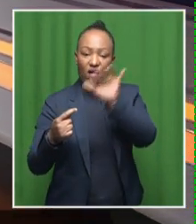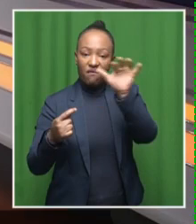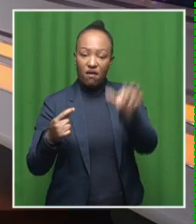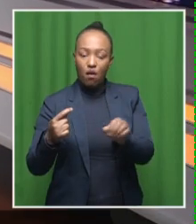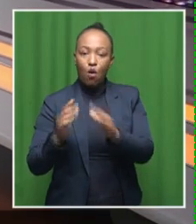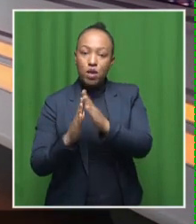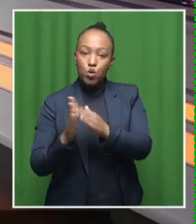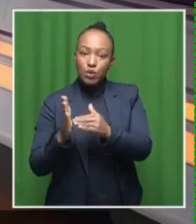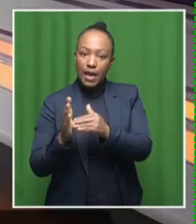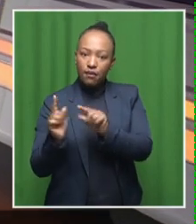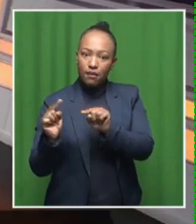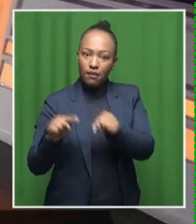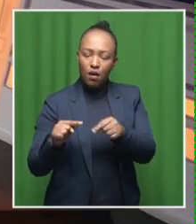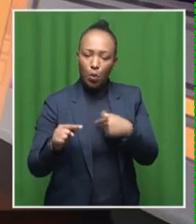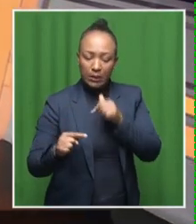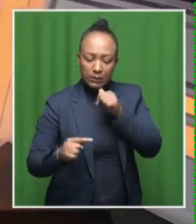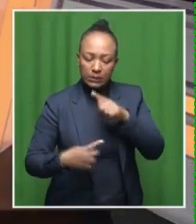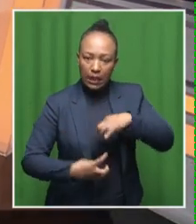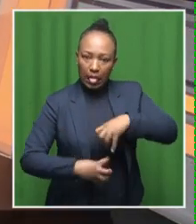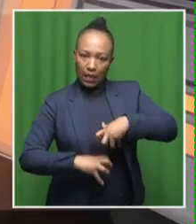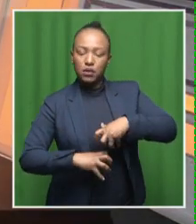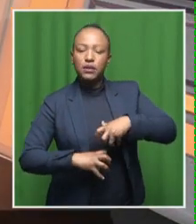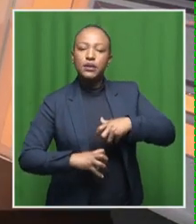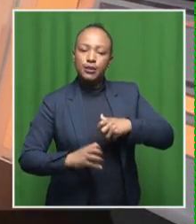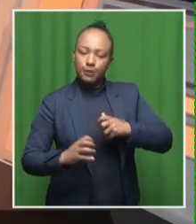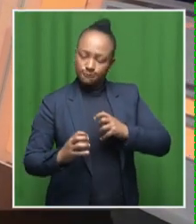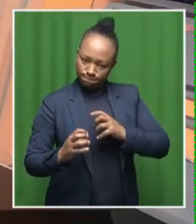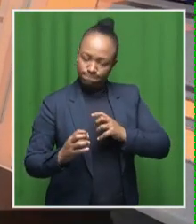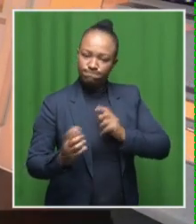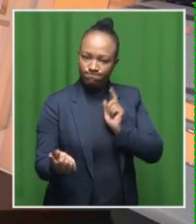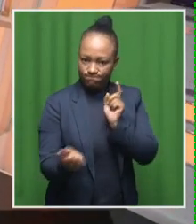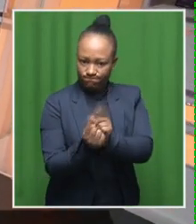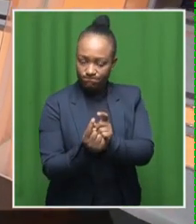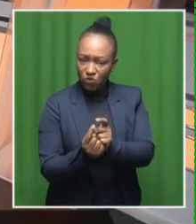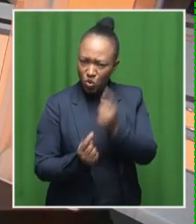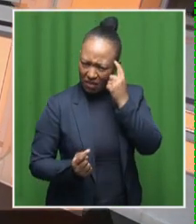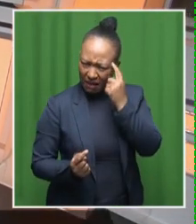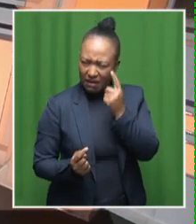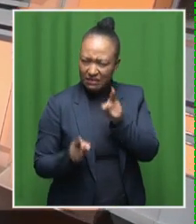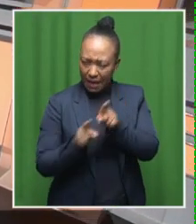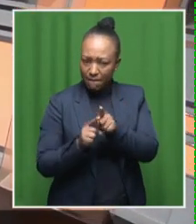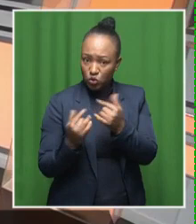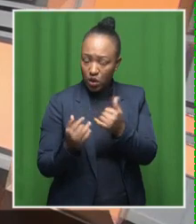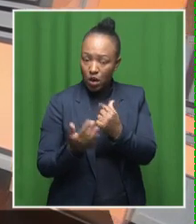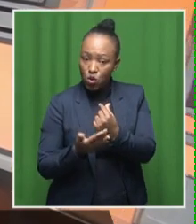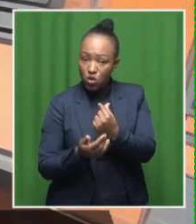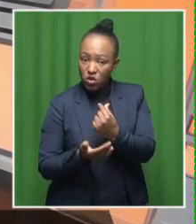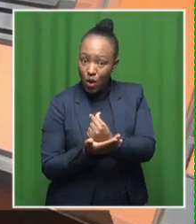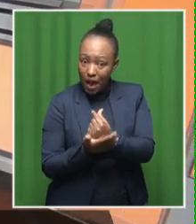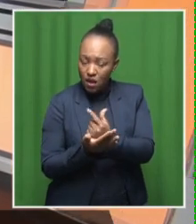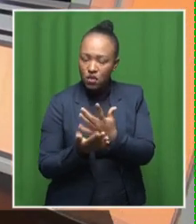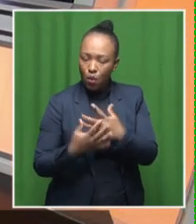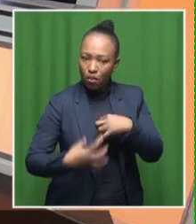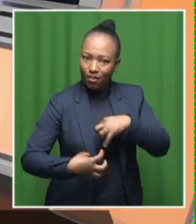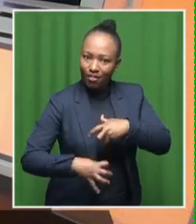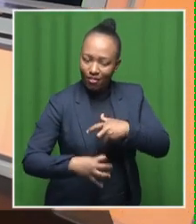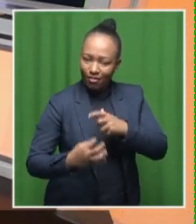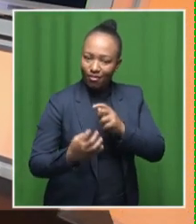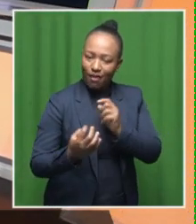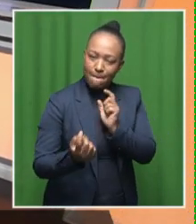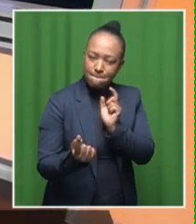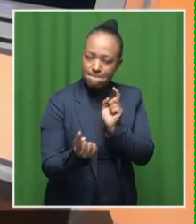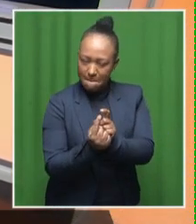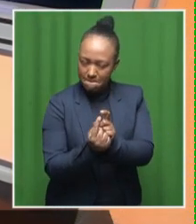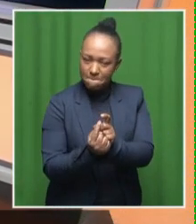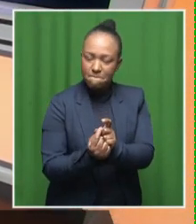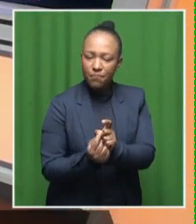was coming at South Africa. Do you see them doing the same tonight against Uganda? Yes, I do. We have